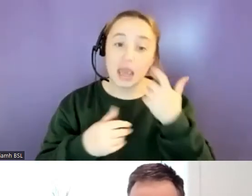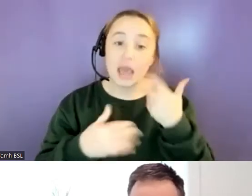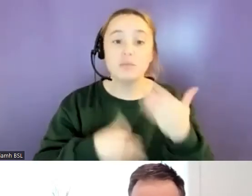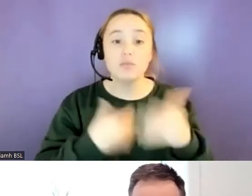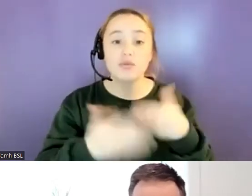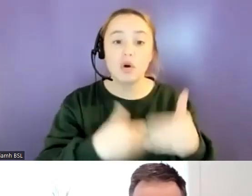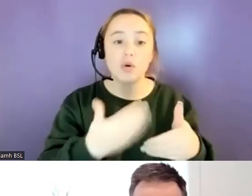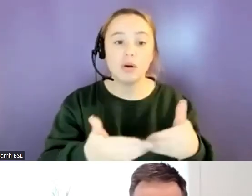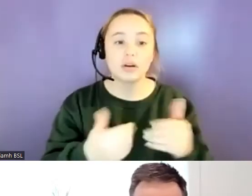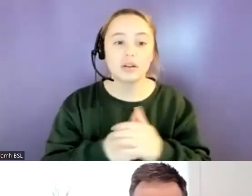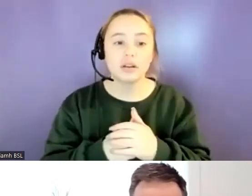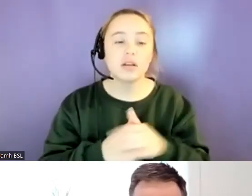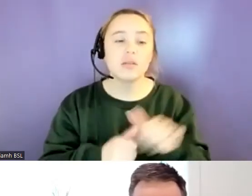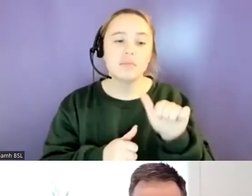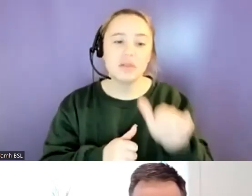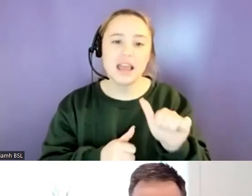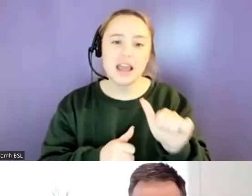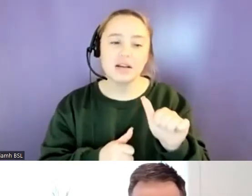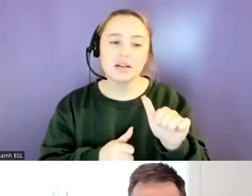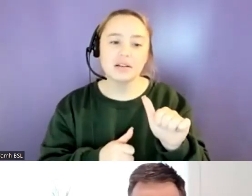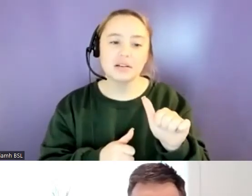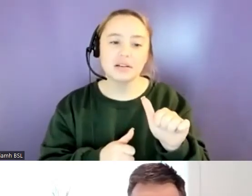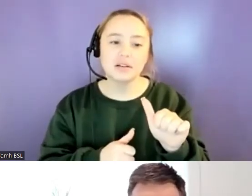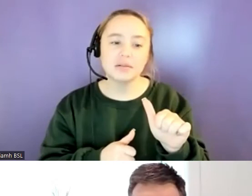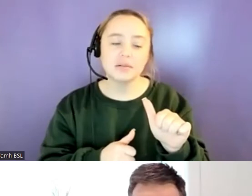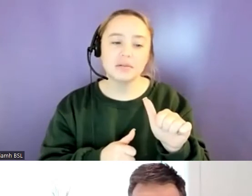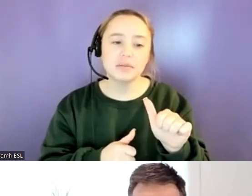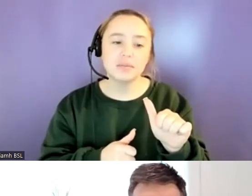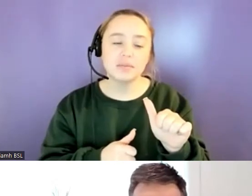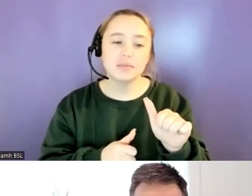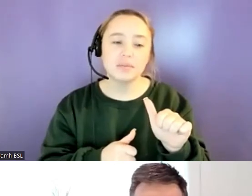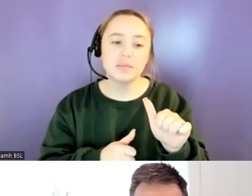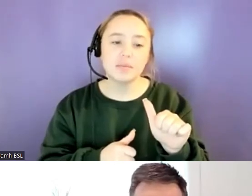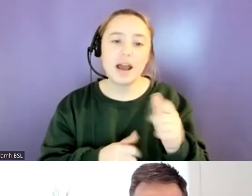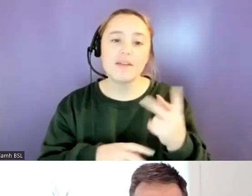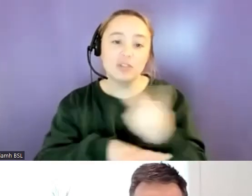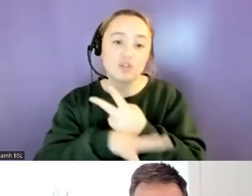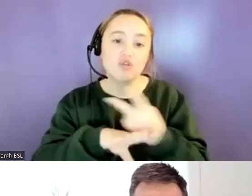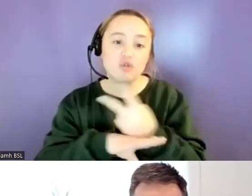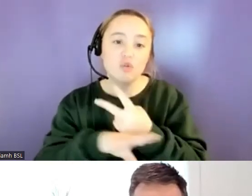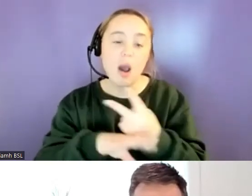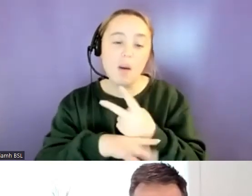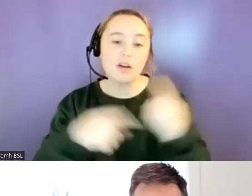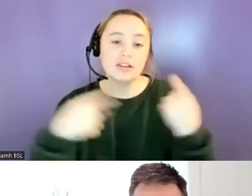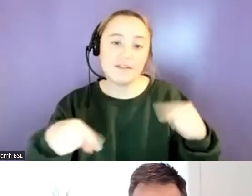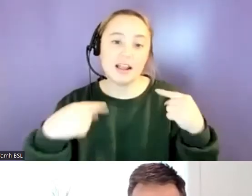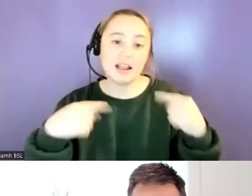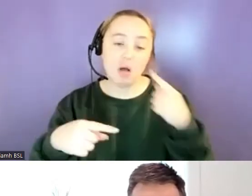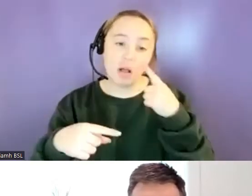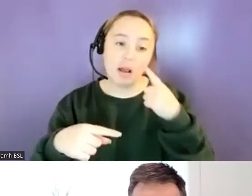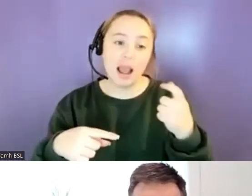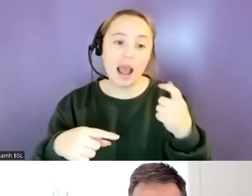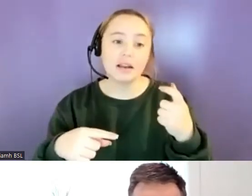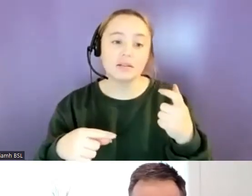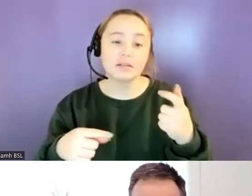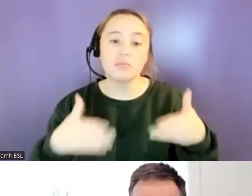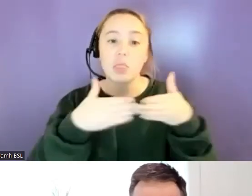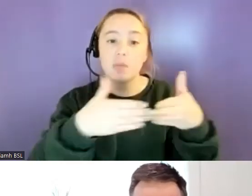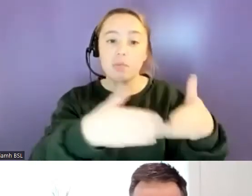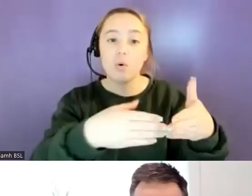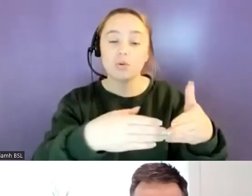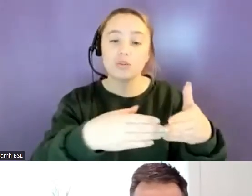you know. But yeah, we're lucky, you know, like the buses there, we've got a 2-hour window to actually load the boat, and you